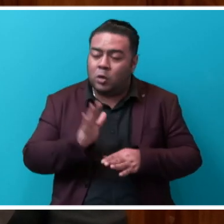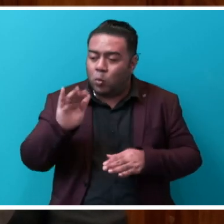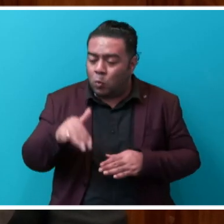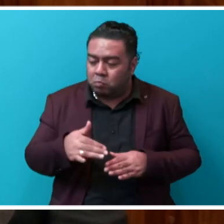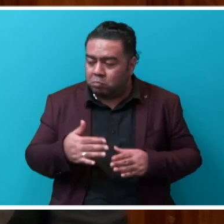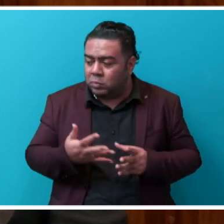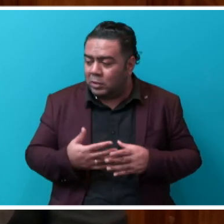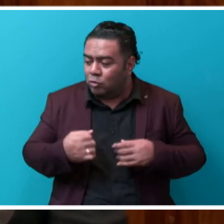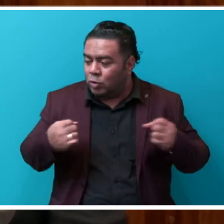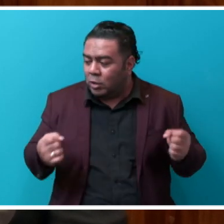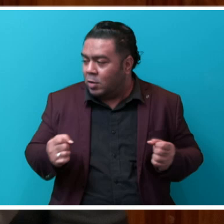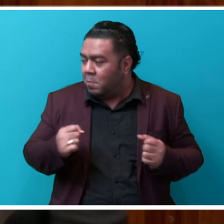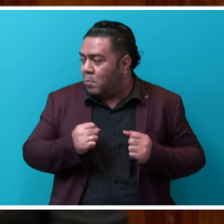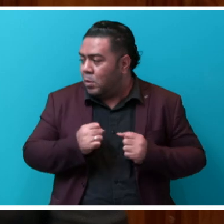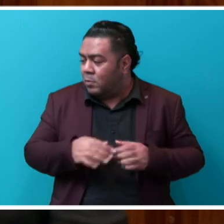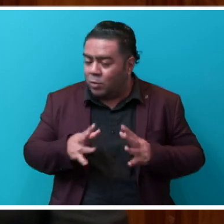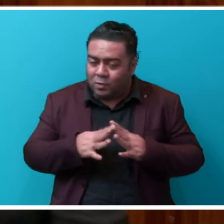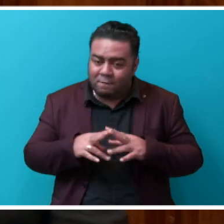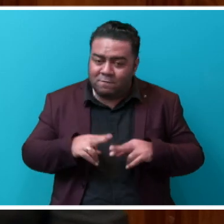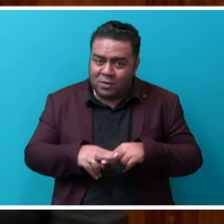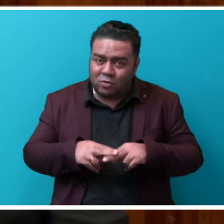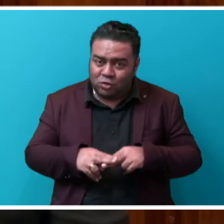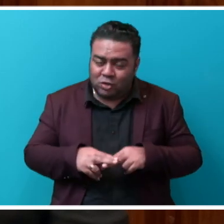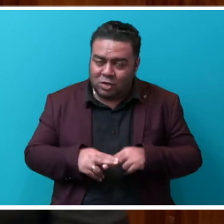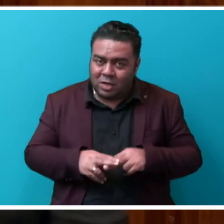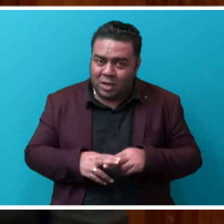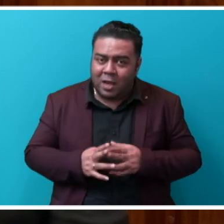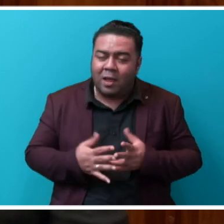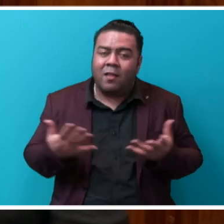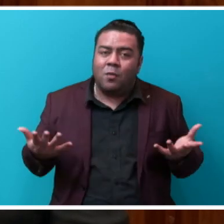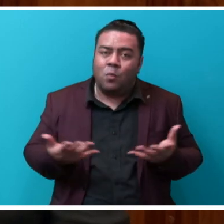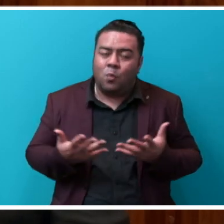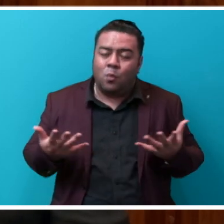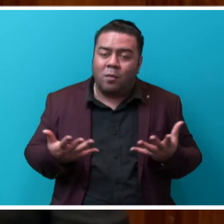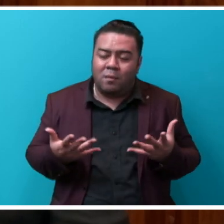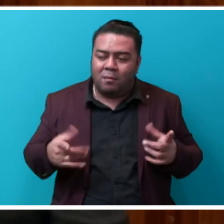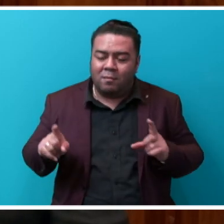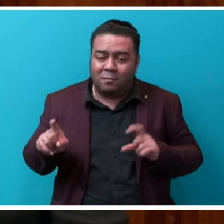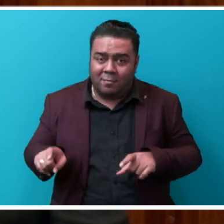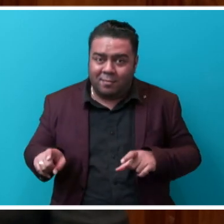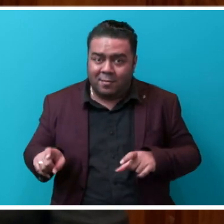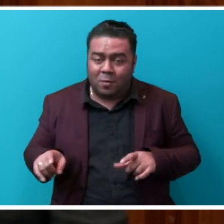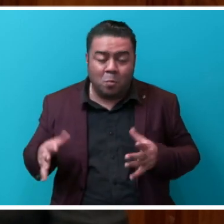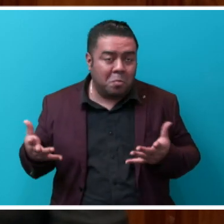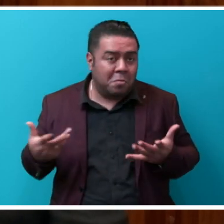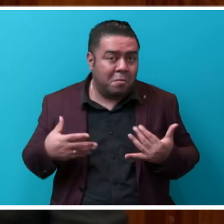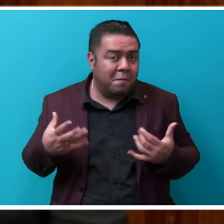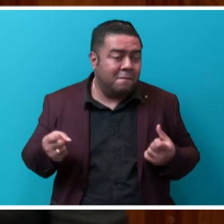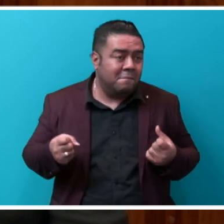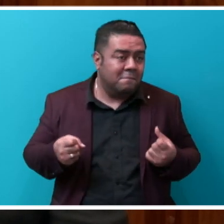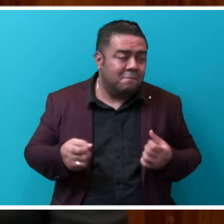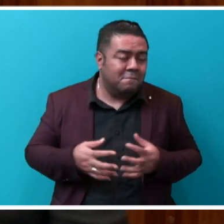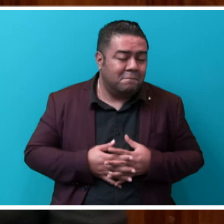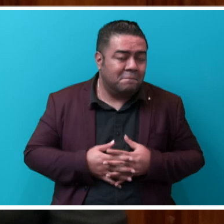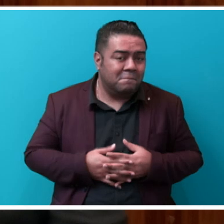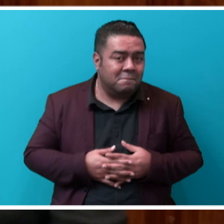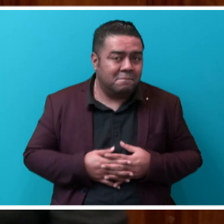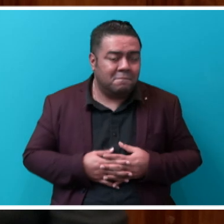bonds between Fiji and where they reside. While there are existing investment incentives as well, Honorable